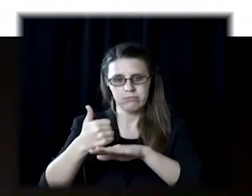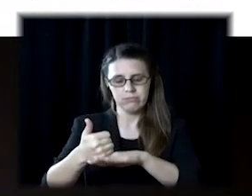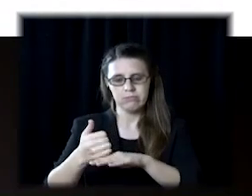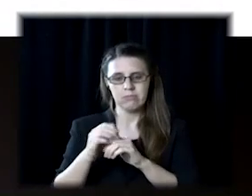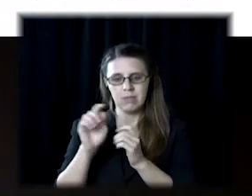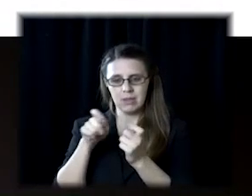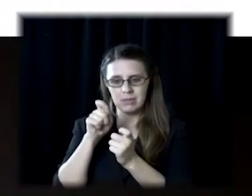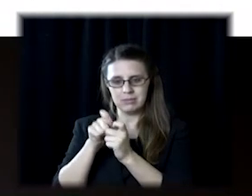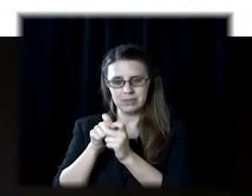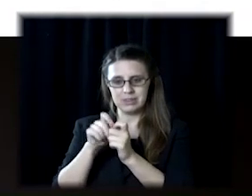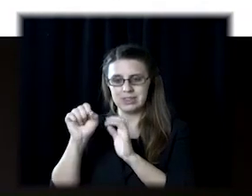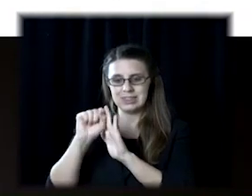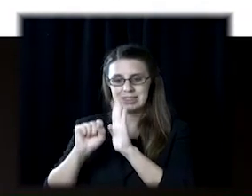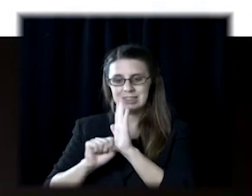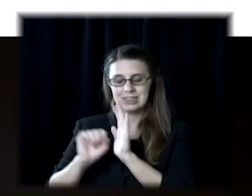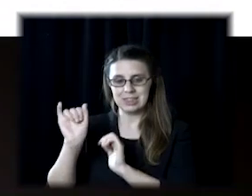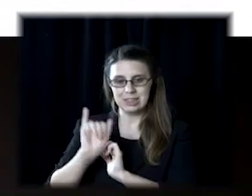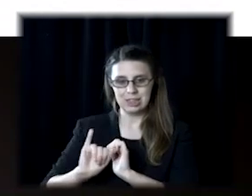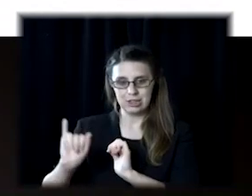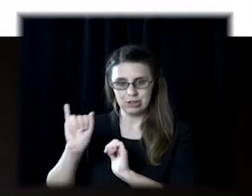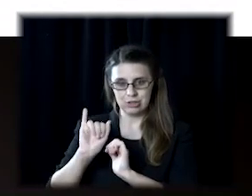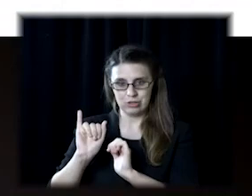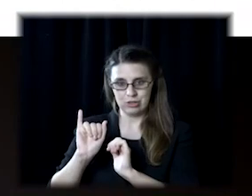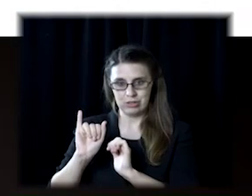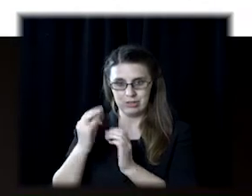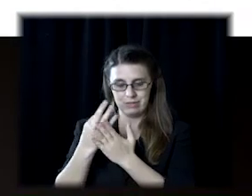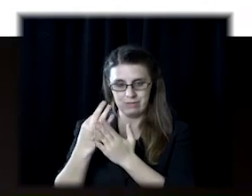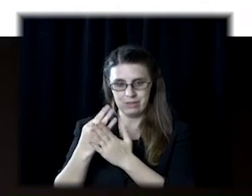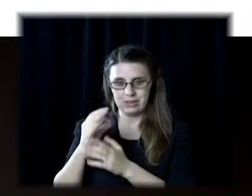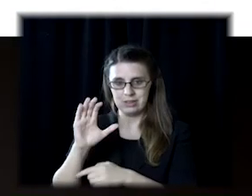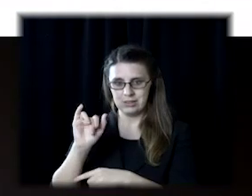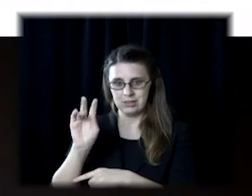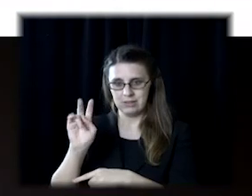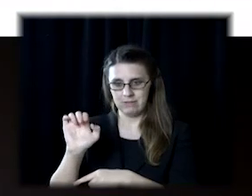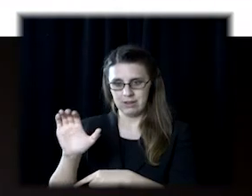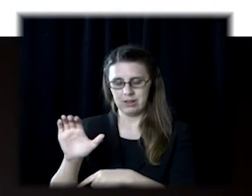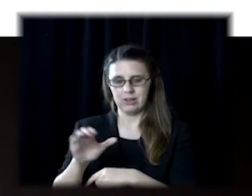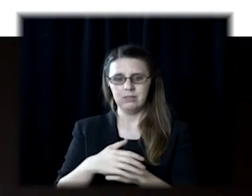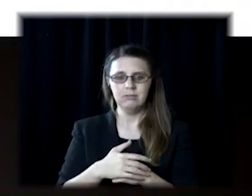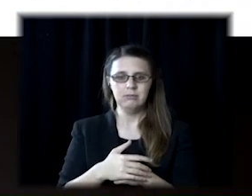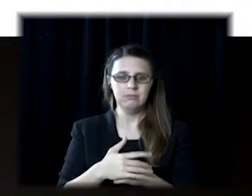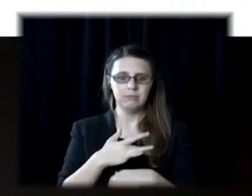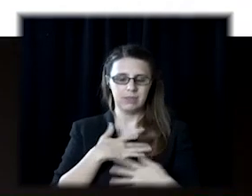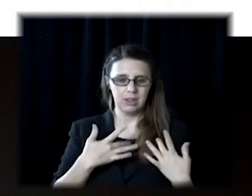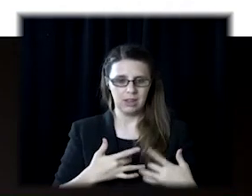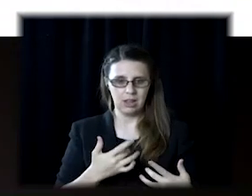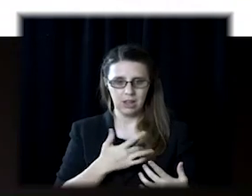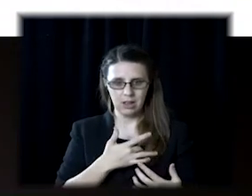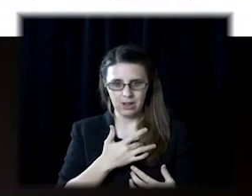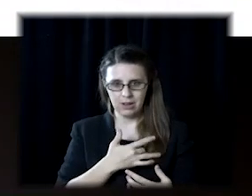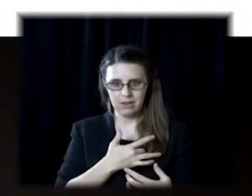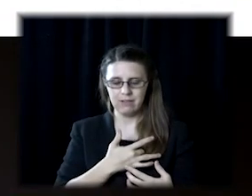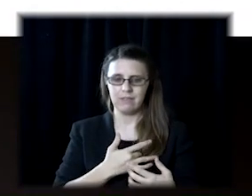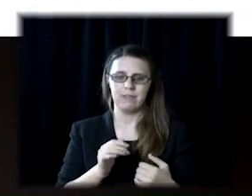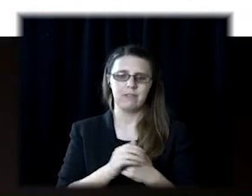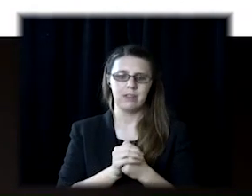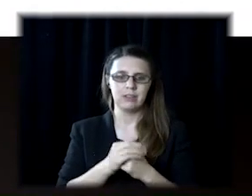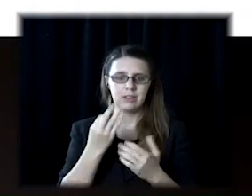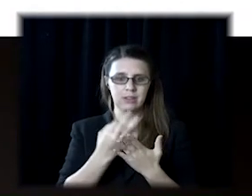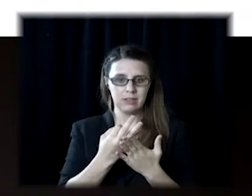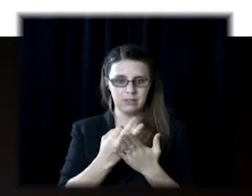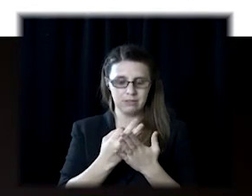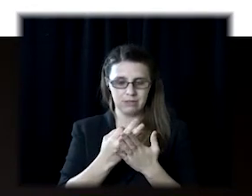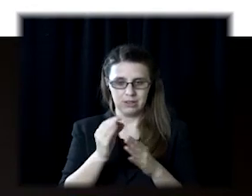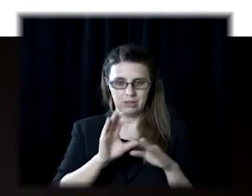by the State Insurance Fund Corporation, CIFIC, and the Cardiovascular Center Corporation of Puerto Rico and the Caribbean may be